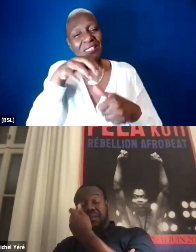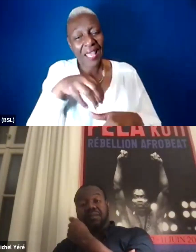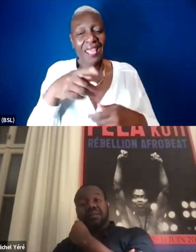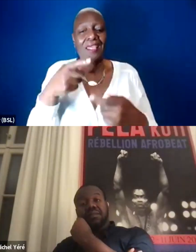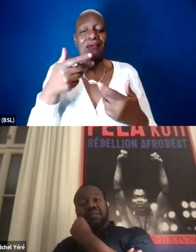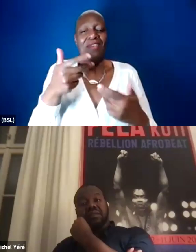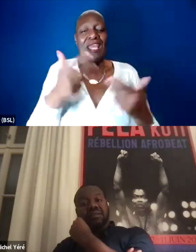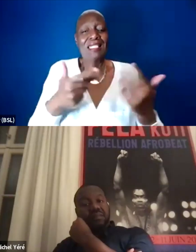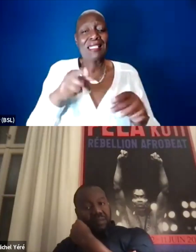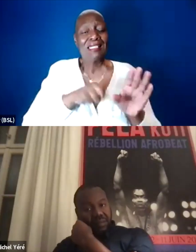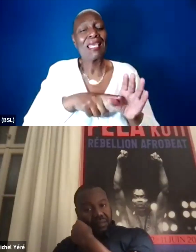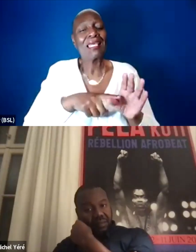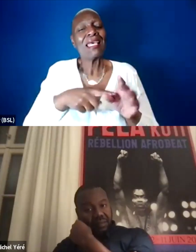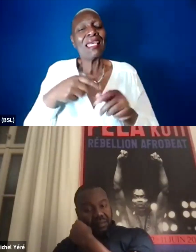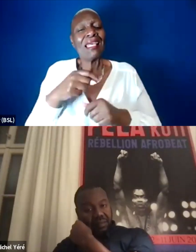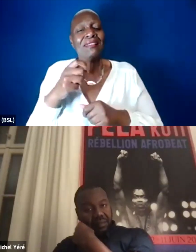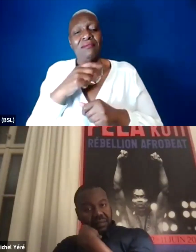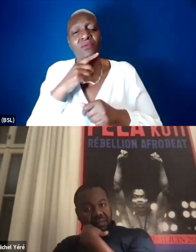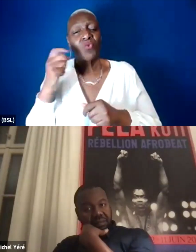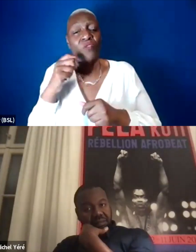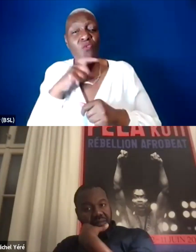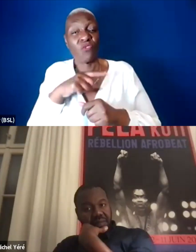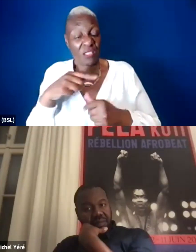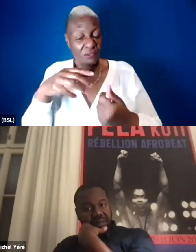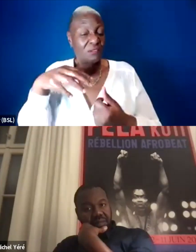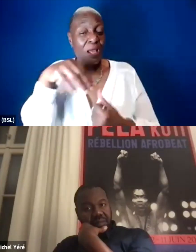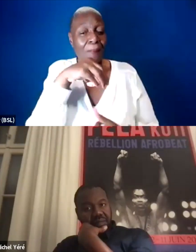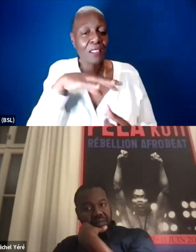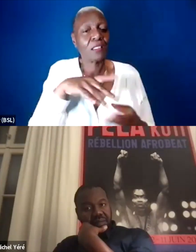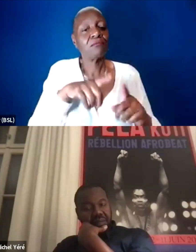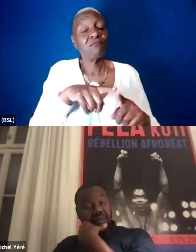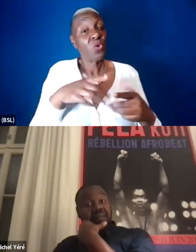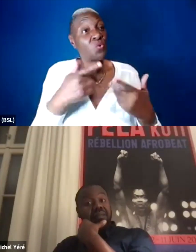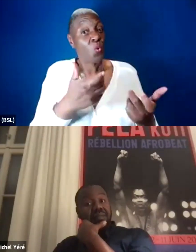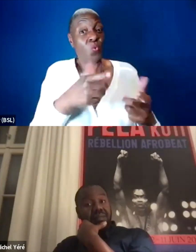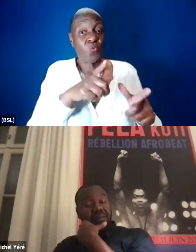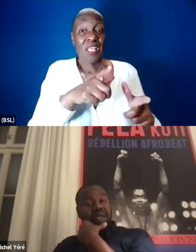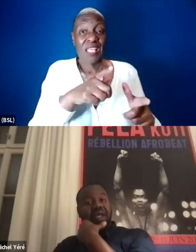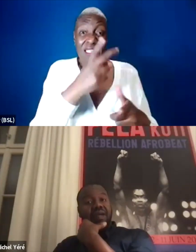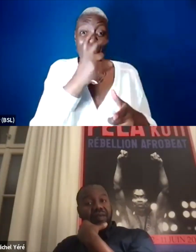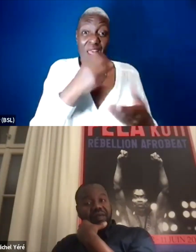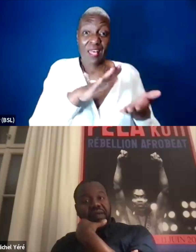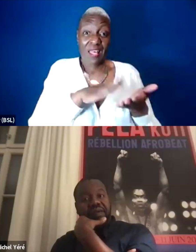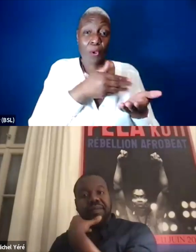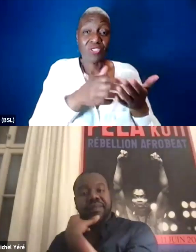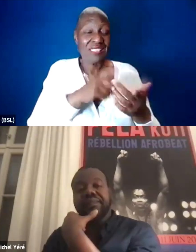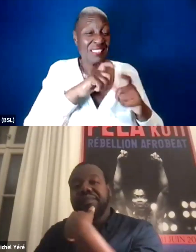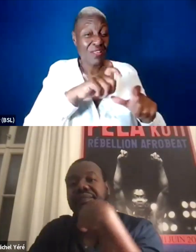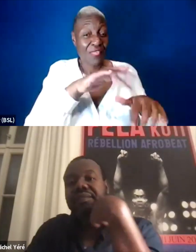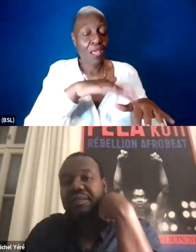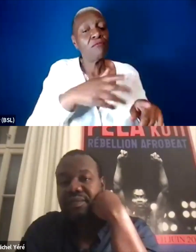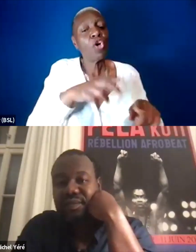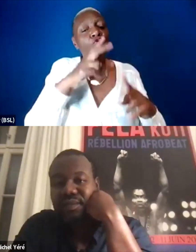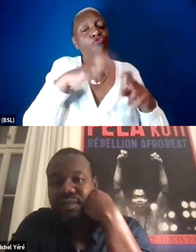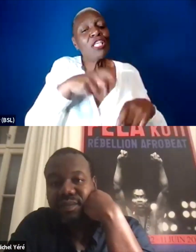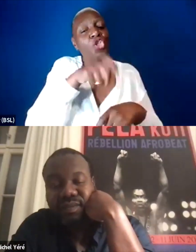years. And there is where his archive still lives. People can go and researchers can go